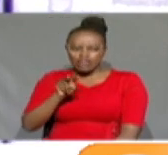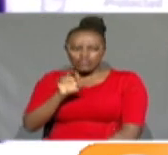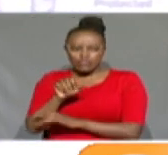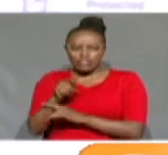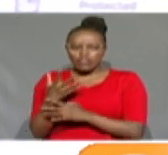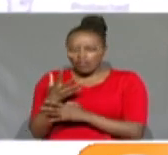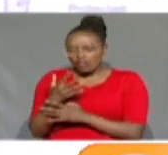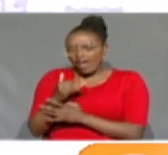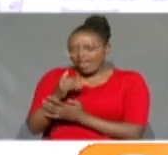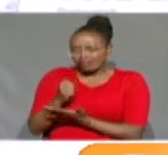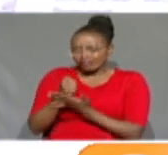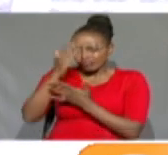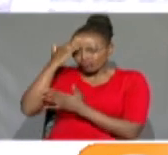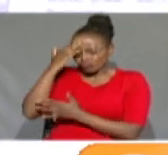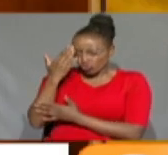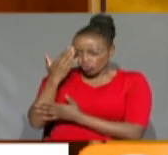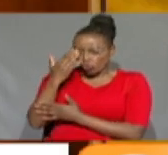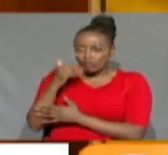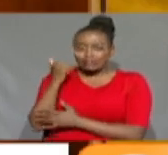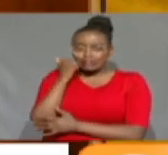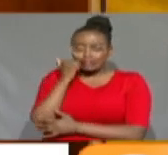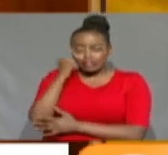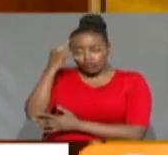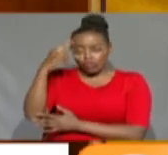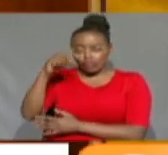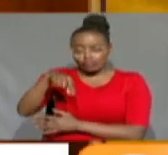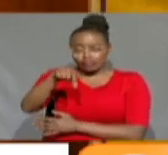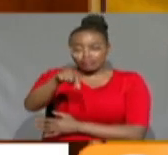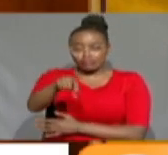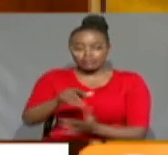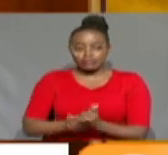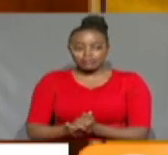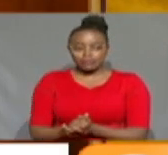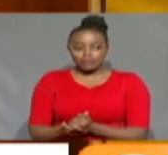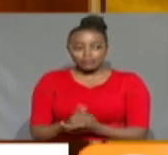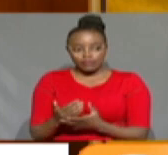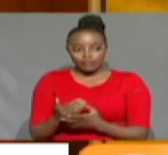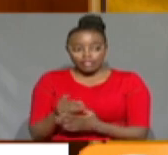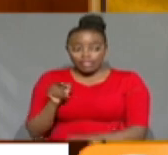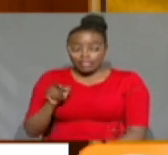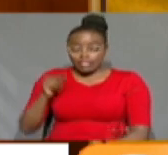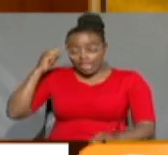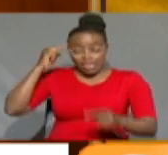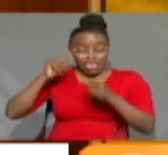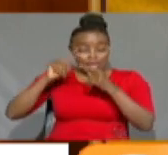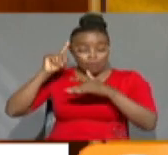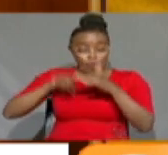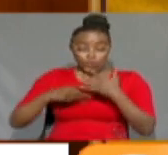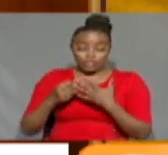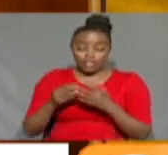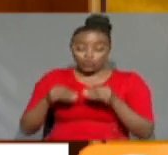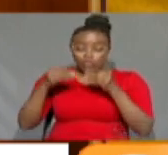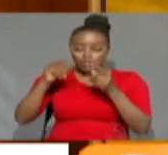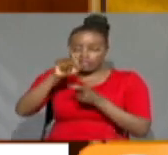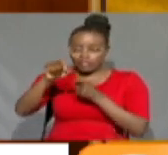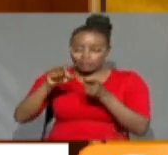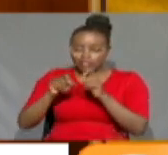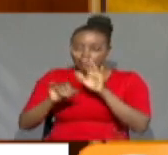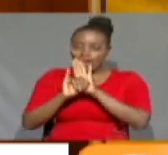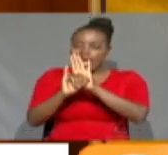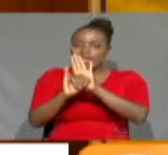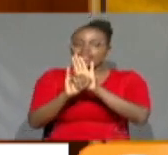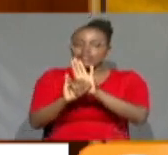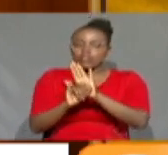farmers diagnose crop diseases. The idea of Xavio is to give a precise identification